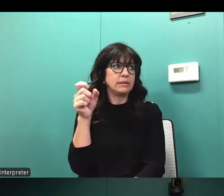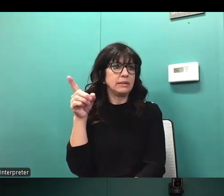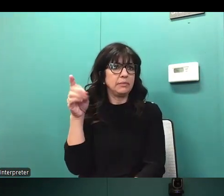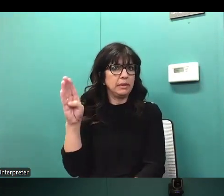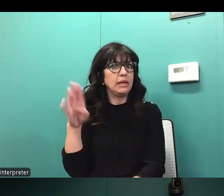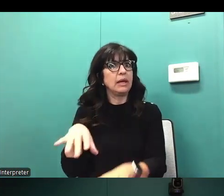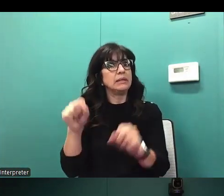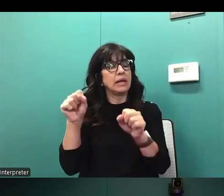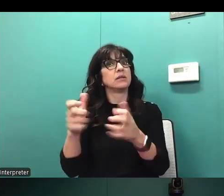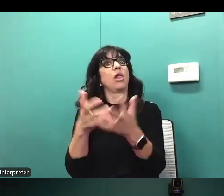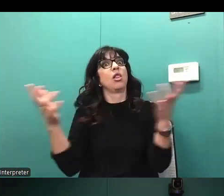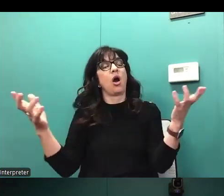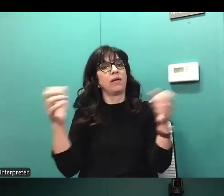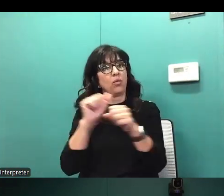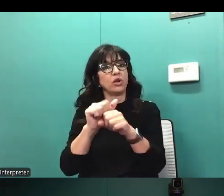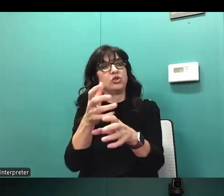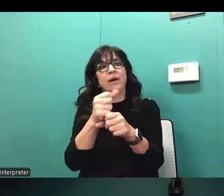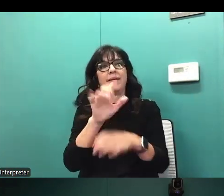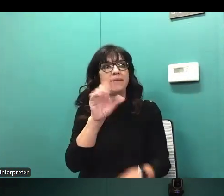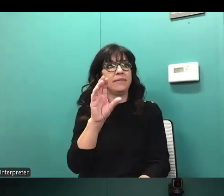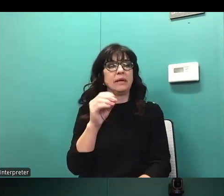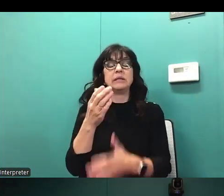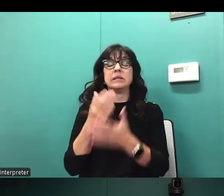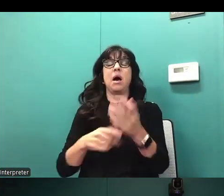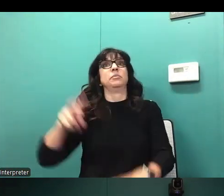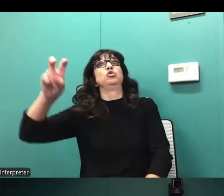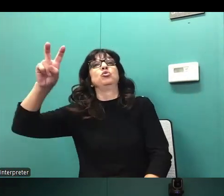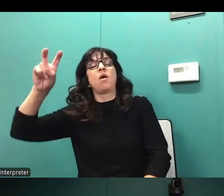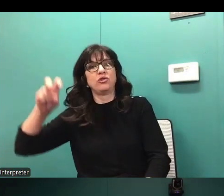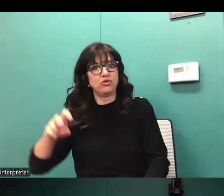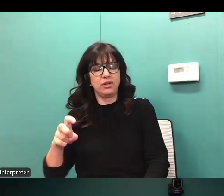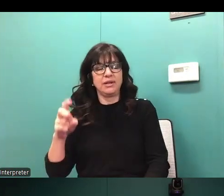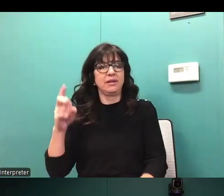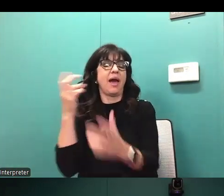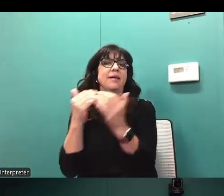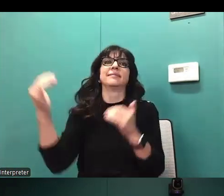takes a lot to get 50. And then others, you have no problem getting like a 200, you know,